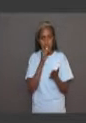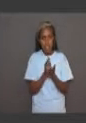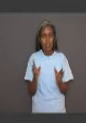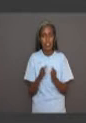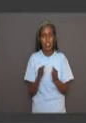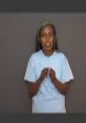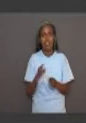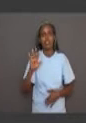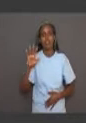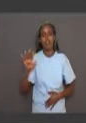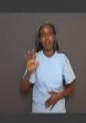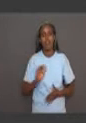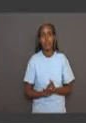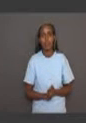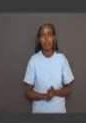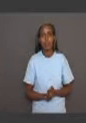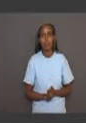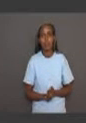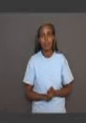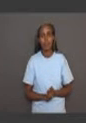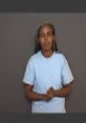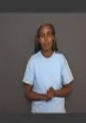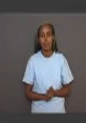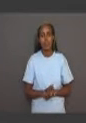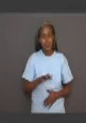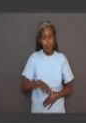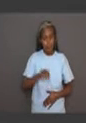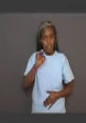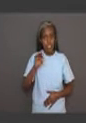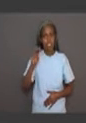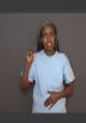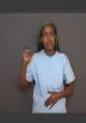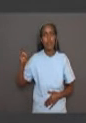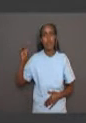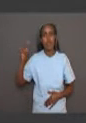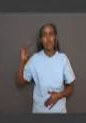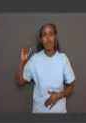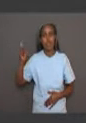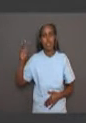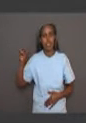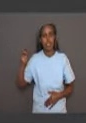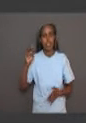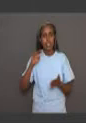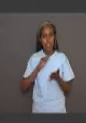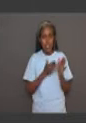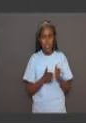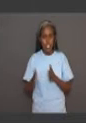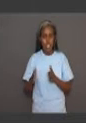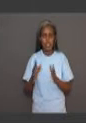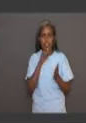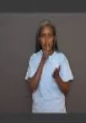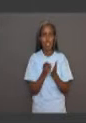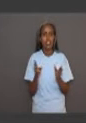is 5. To find the median, we arrange the